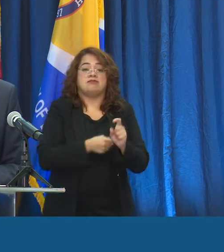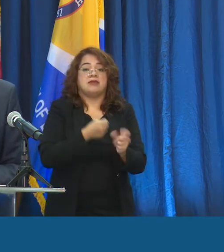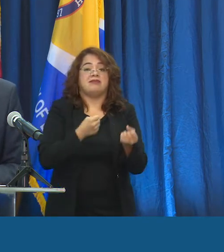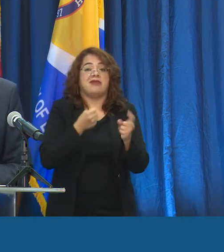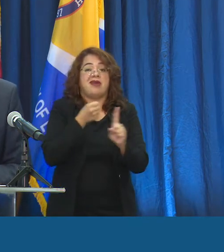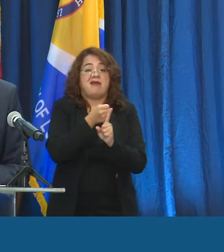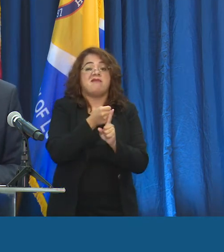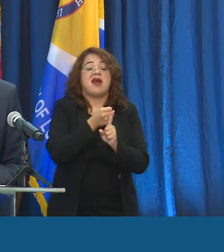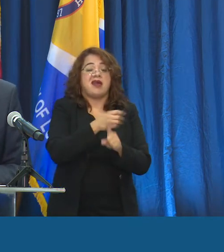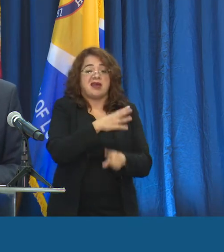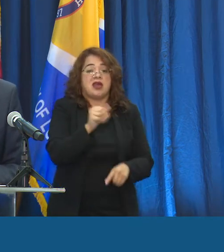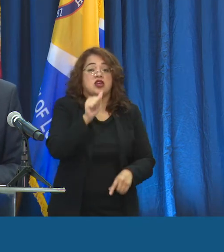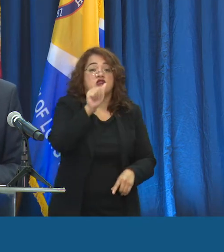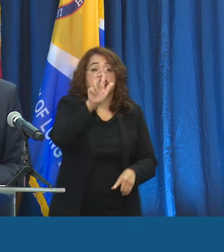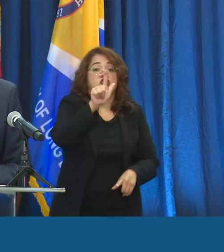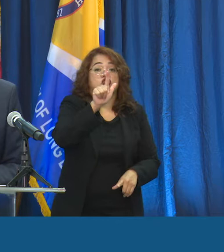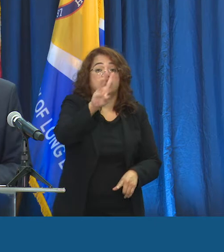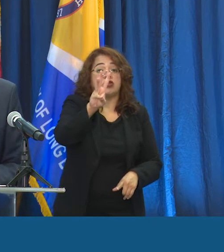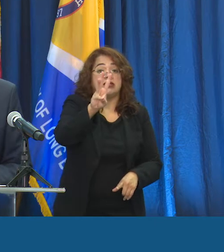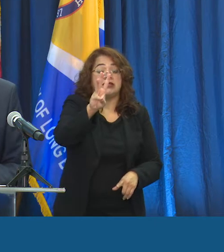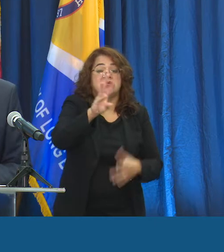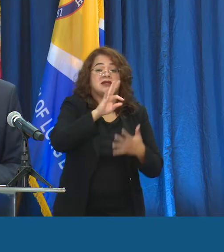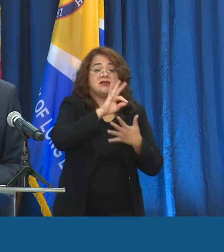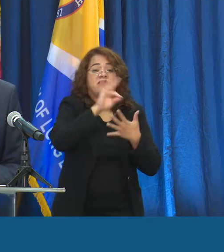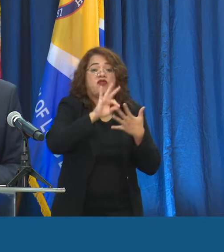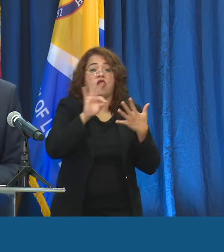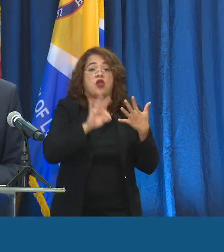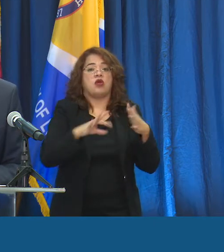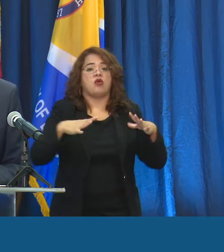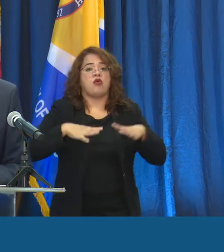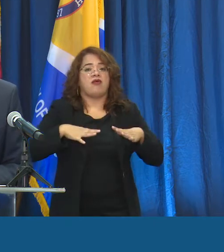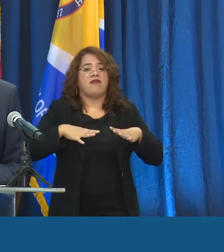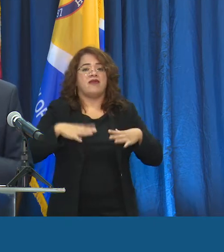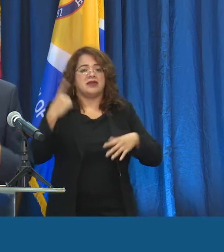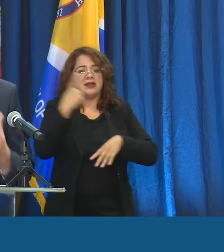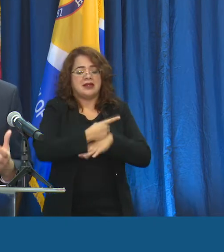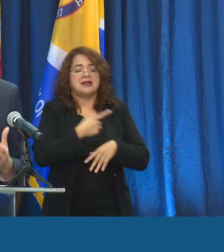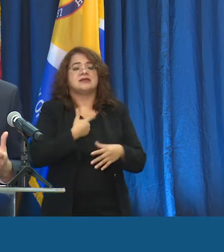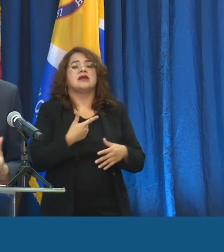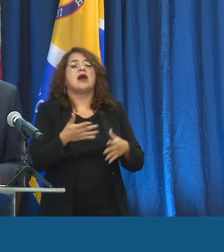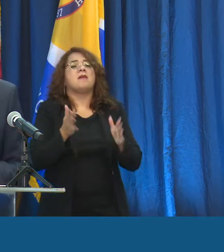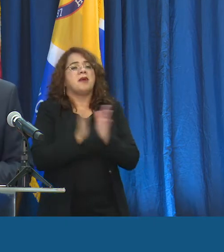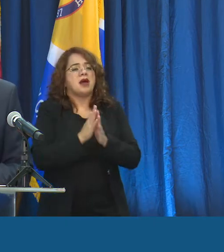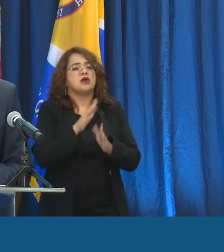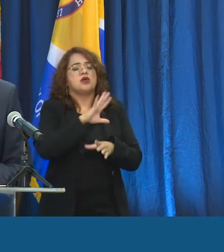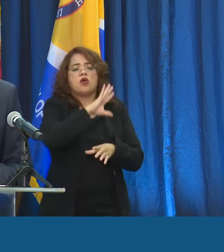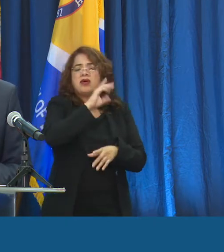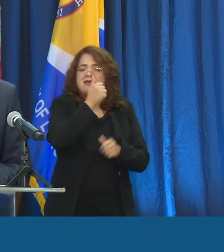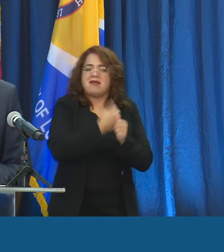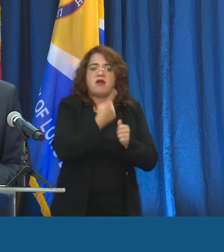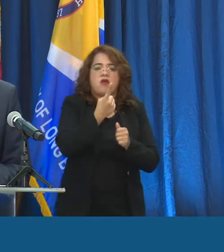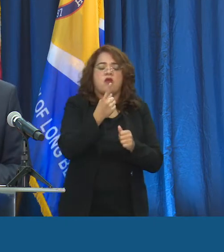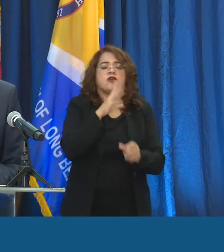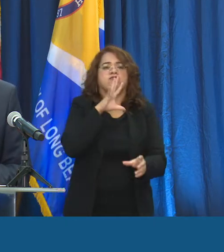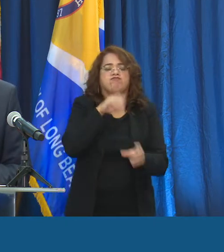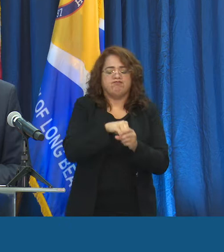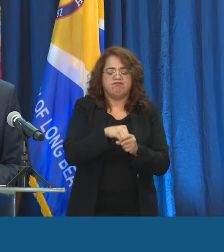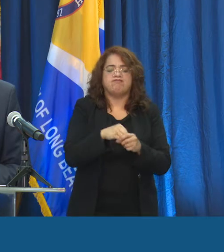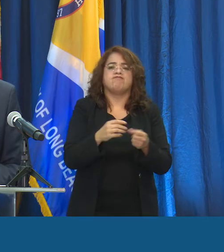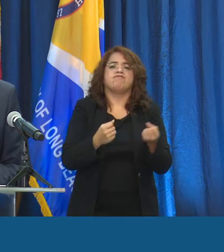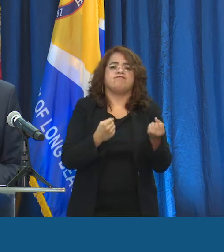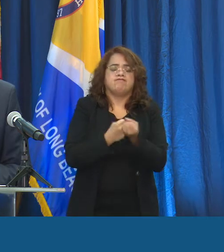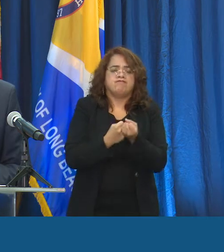and 26 furlough days. That will be hard, but it is something I'm asking everyone to participate in so that we can help stave